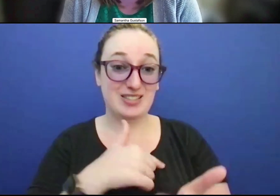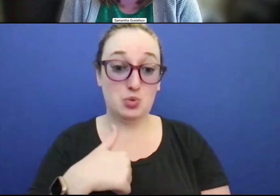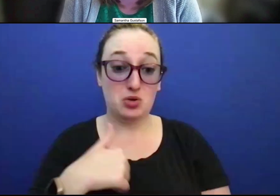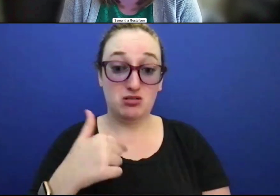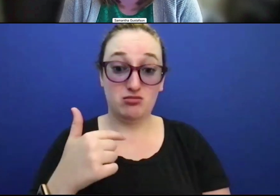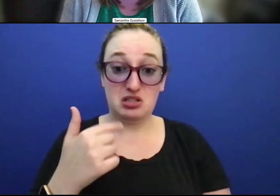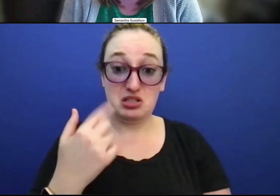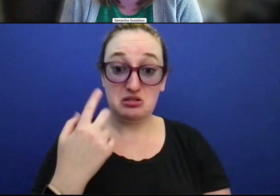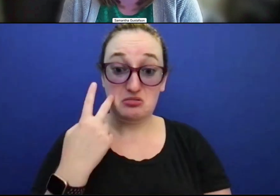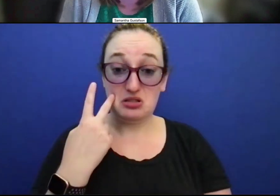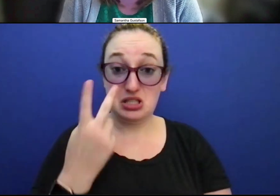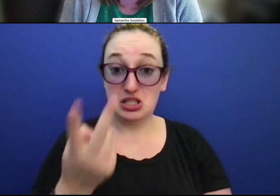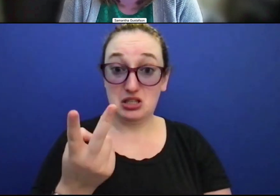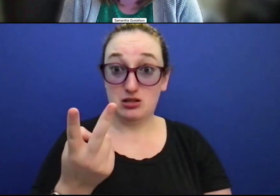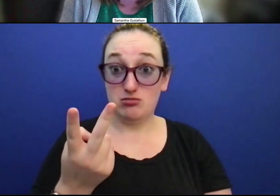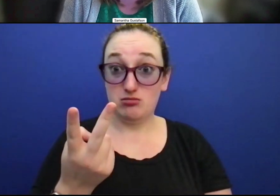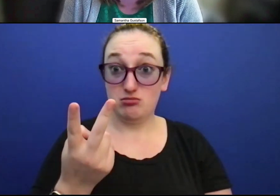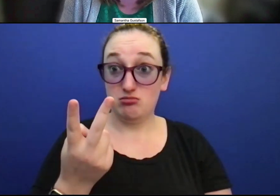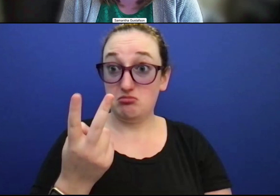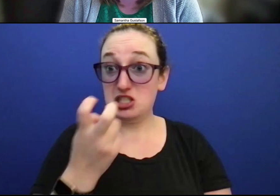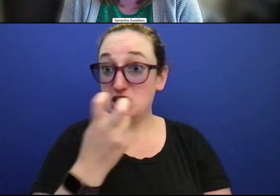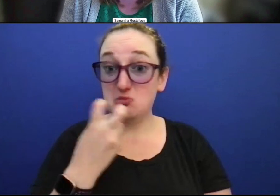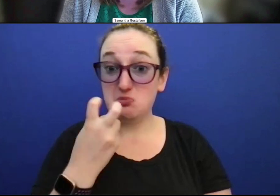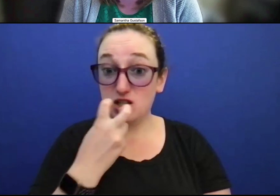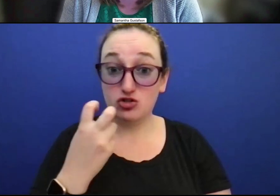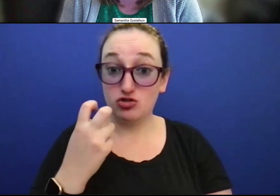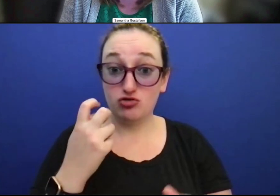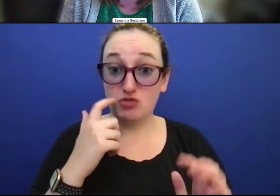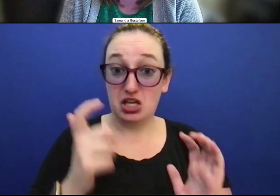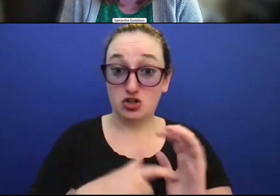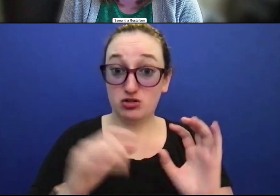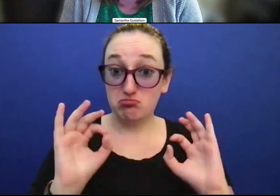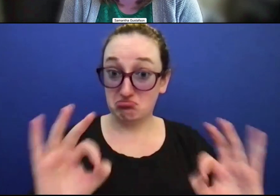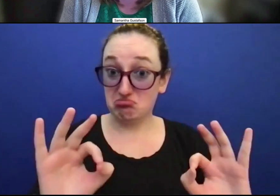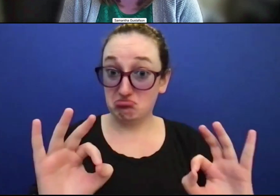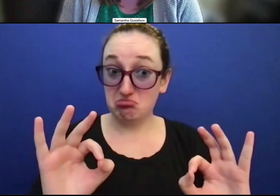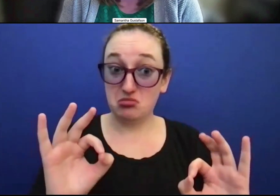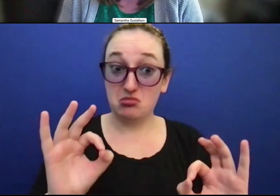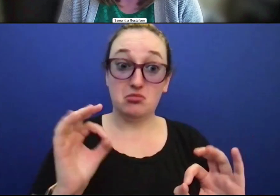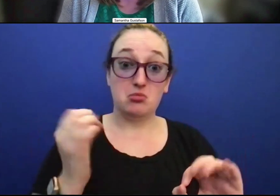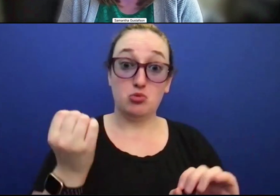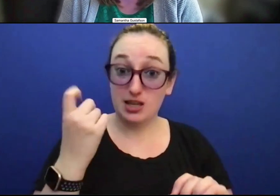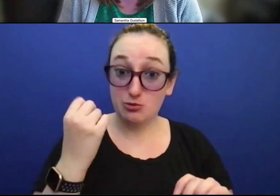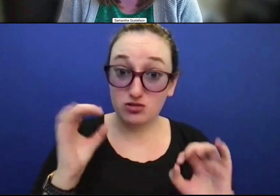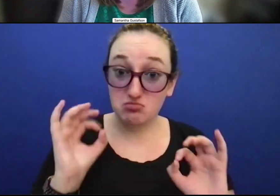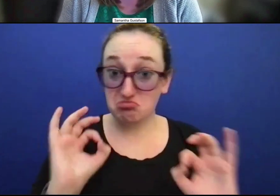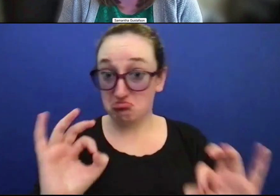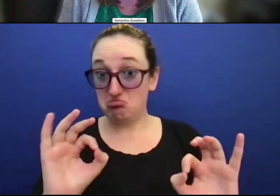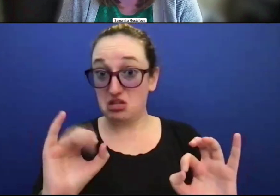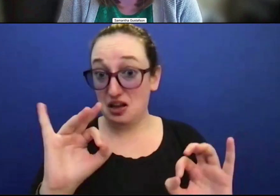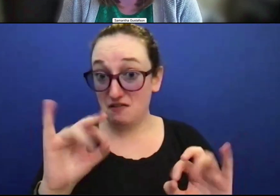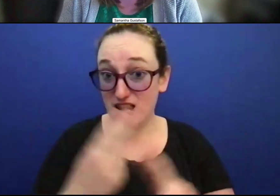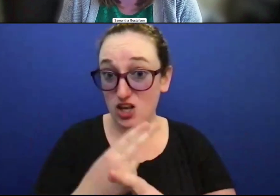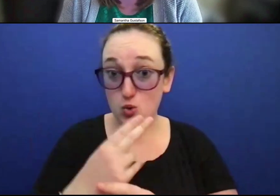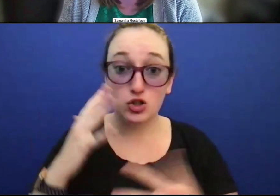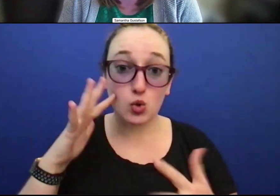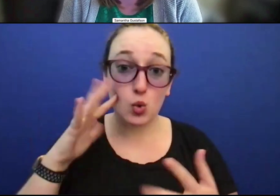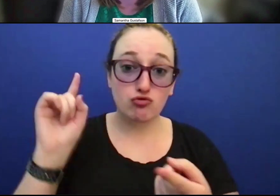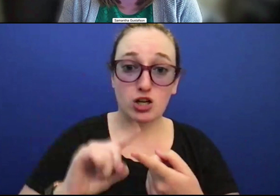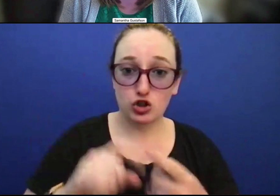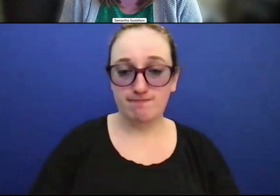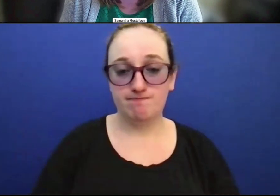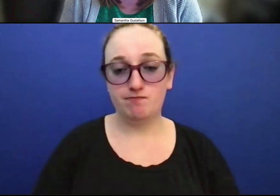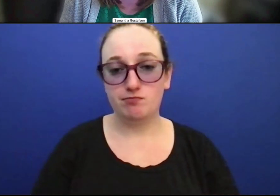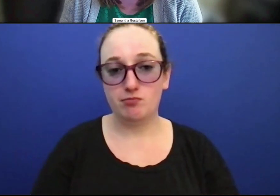a reduction in speech recognition or perception for children with noise reduction. There's a great study that just came out of